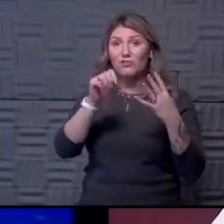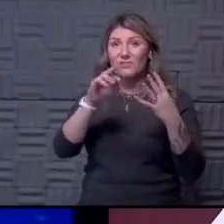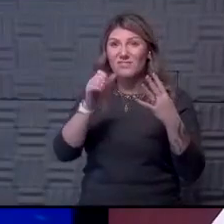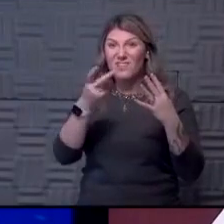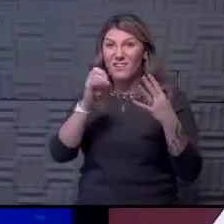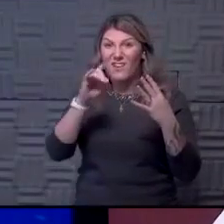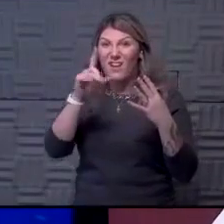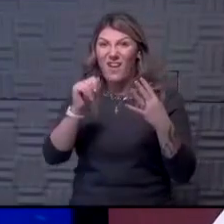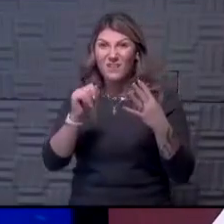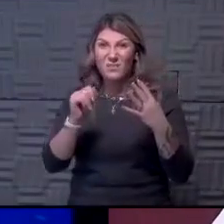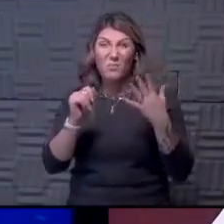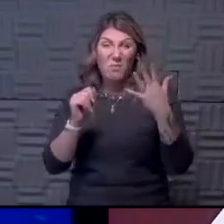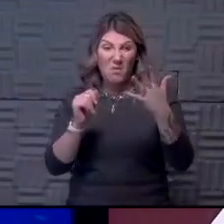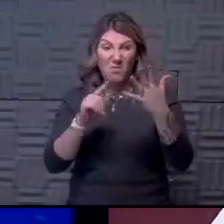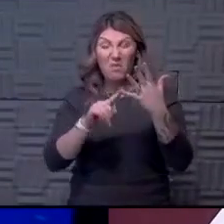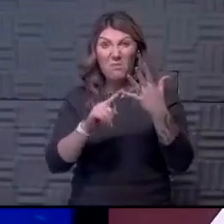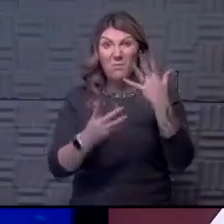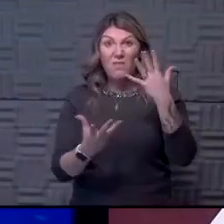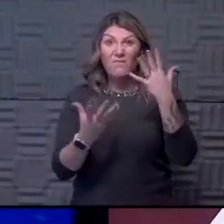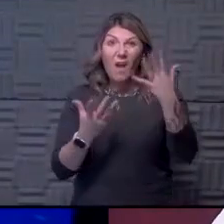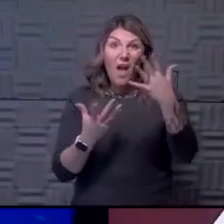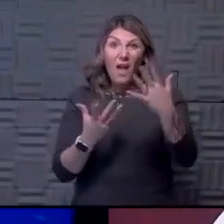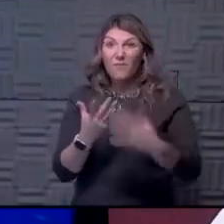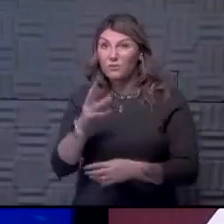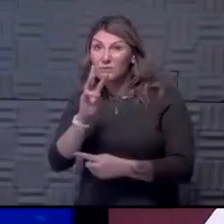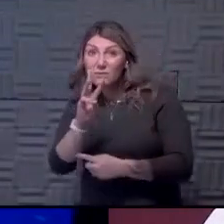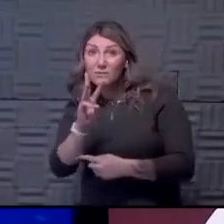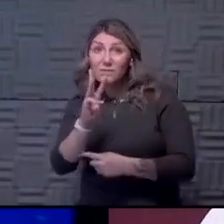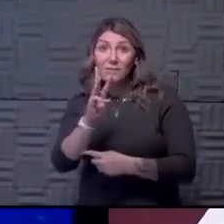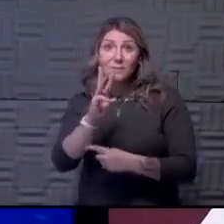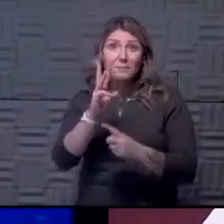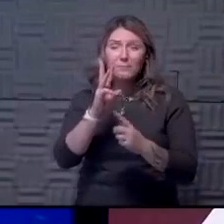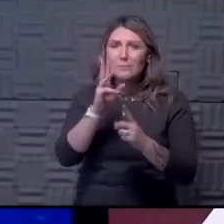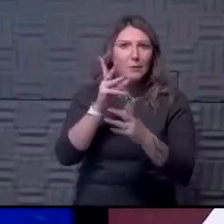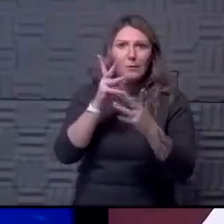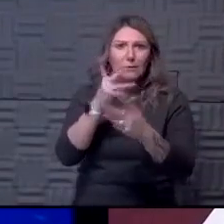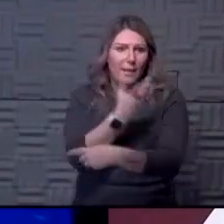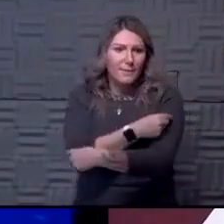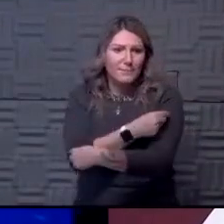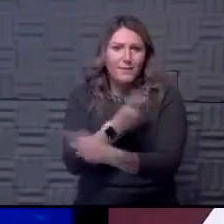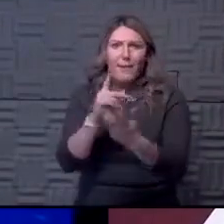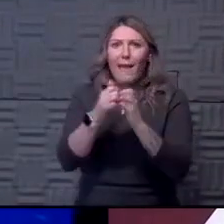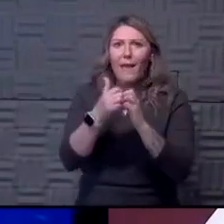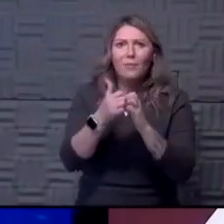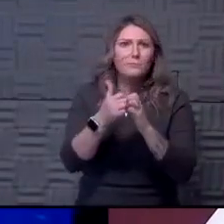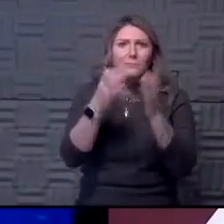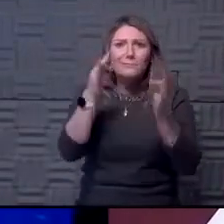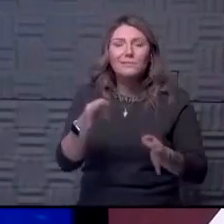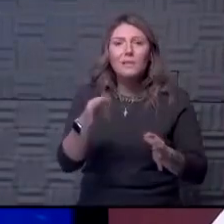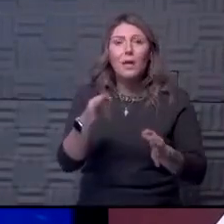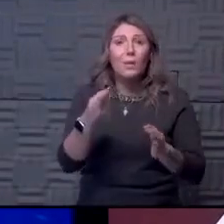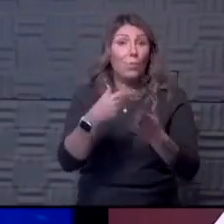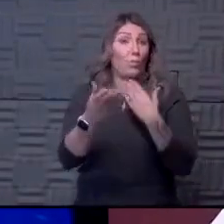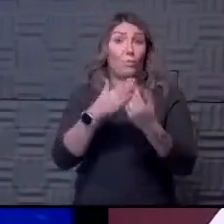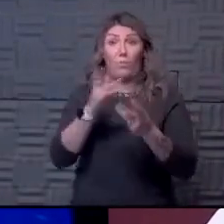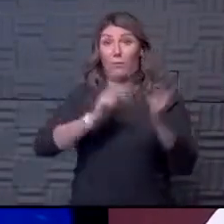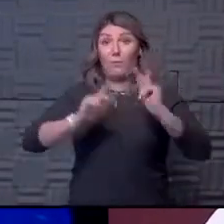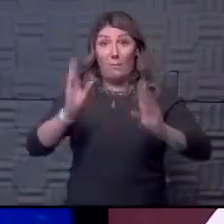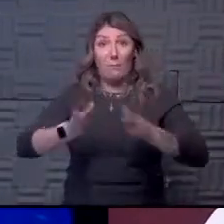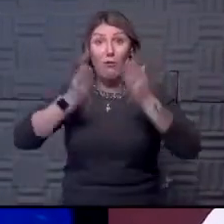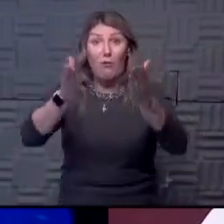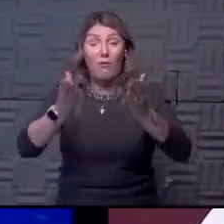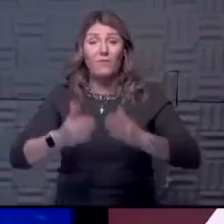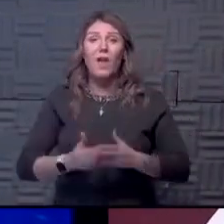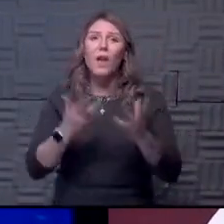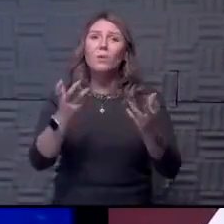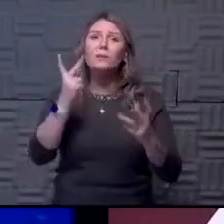6 vaccinations within months. And at that point, how are you going to pick? You're going to pick the one that people offer you. I do